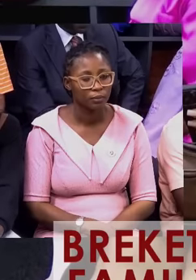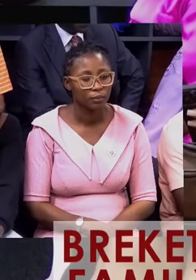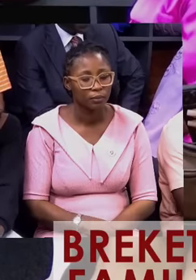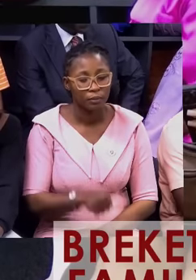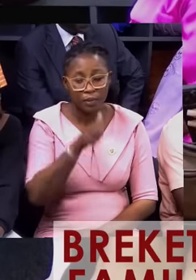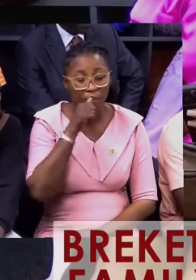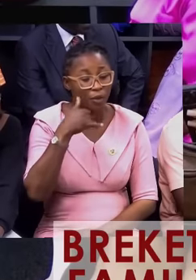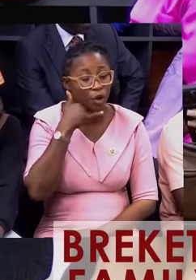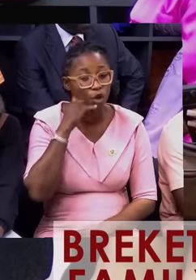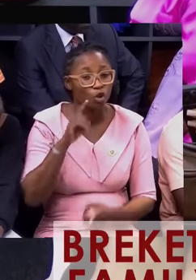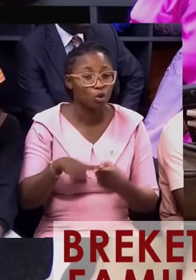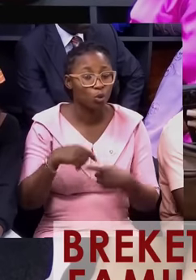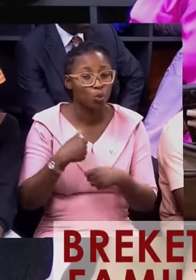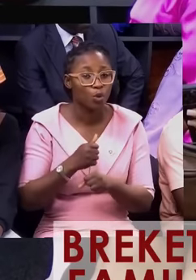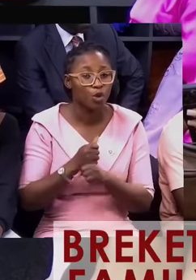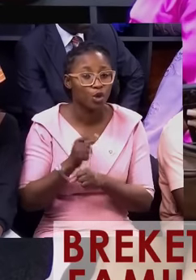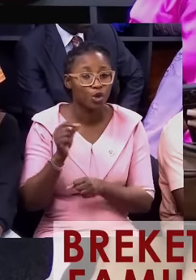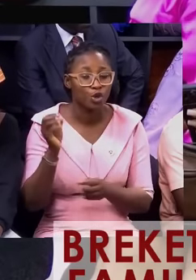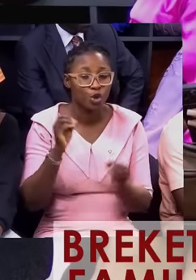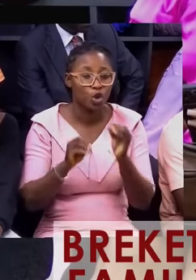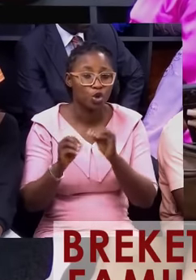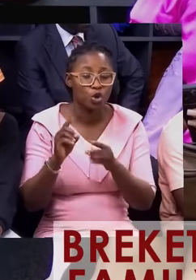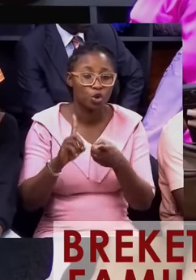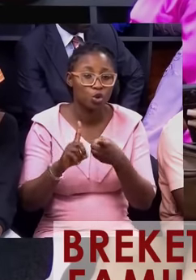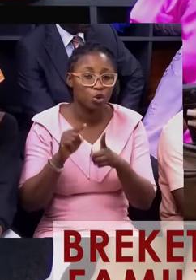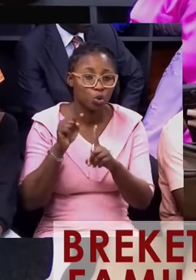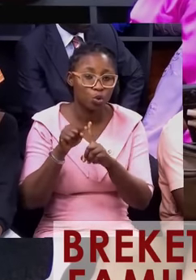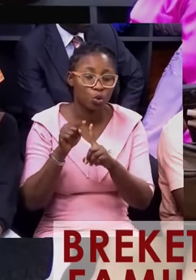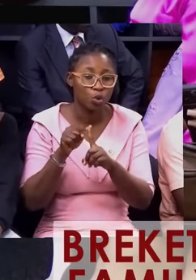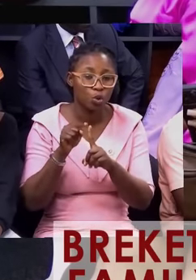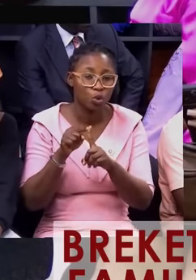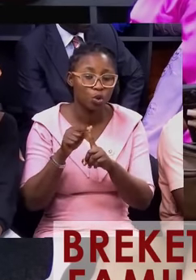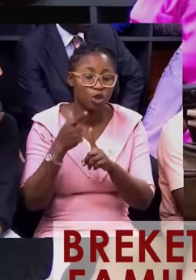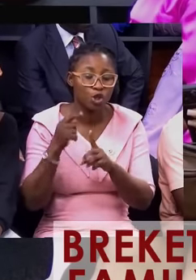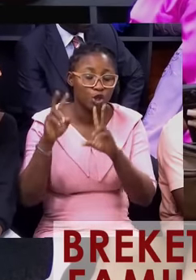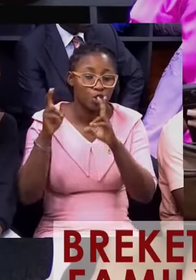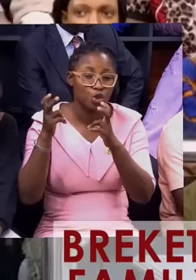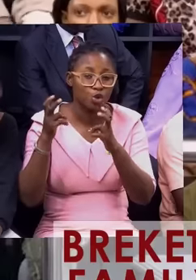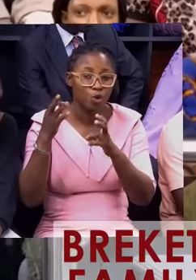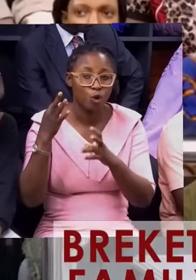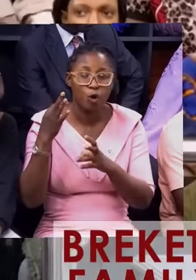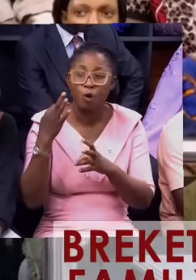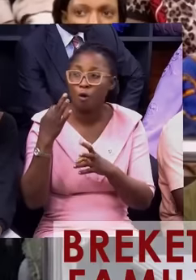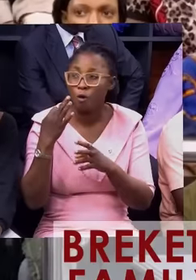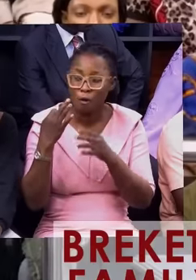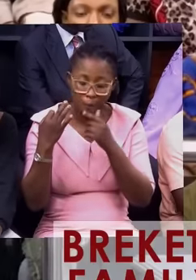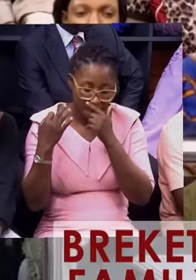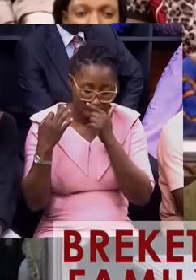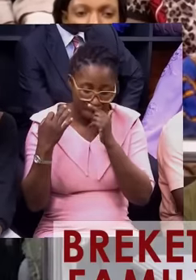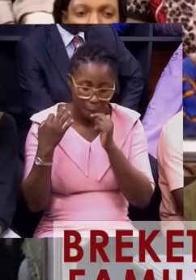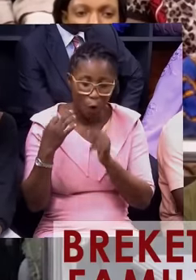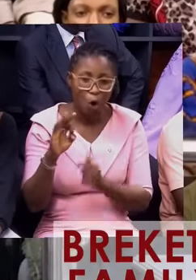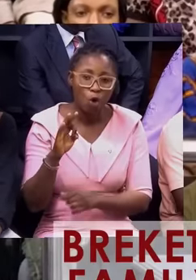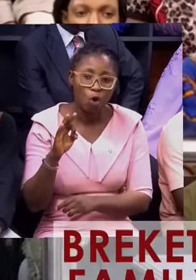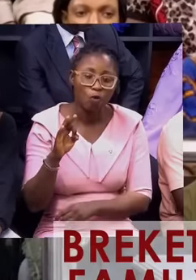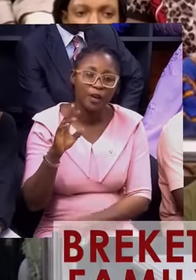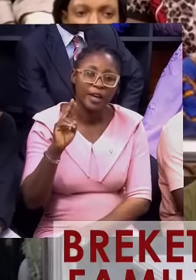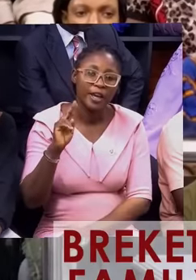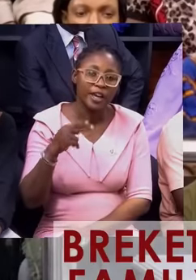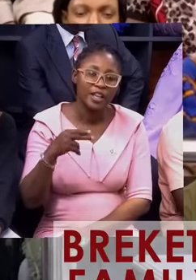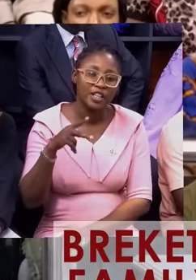I'm calling to make a little contribution towards the issue on the